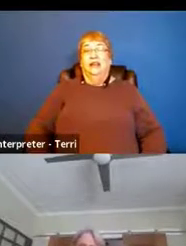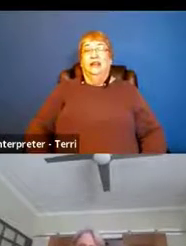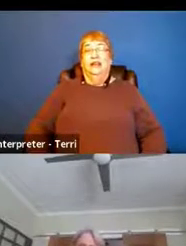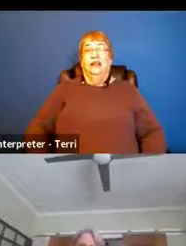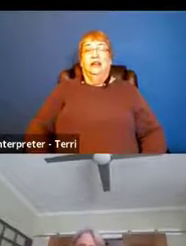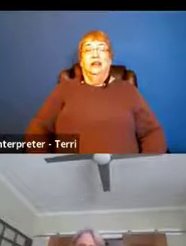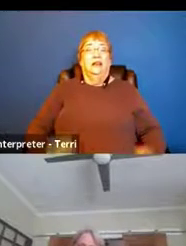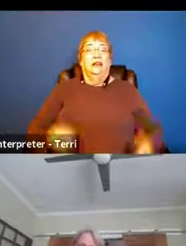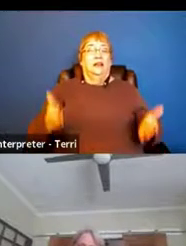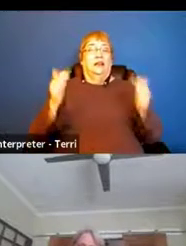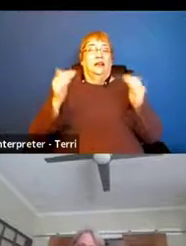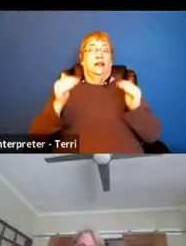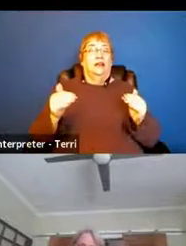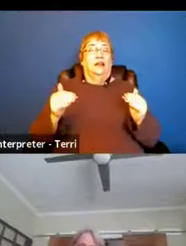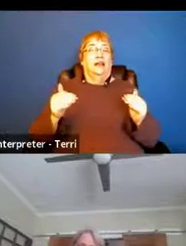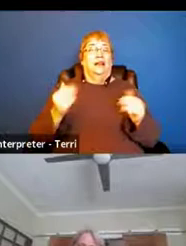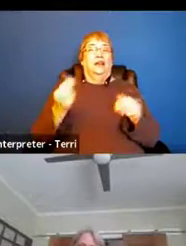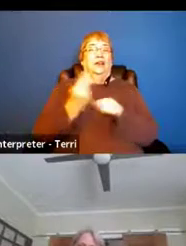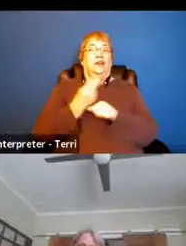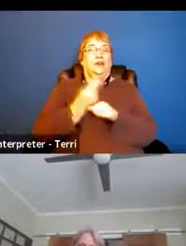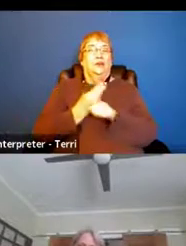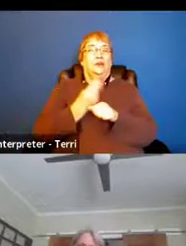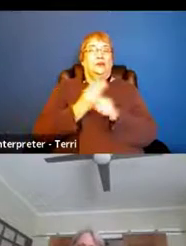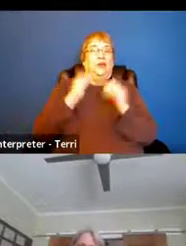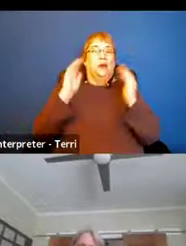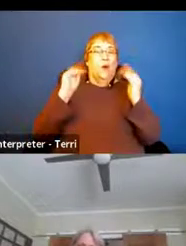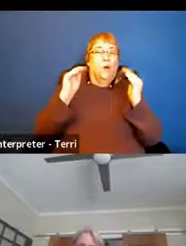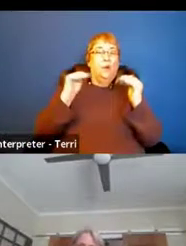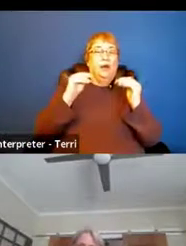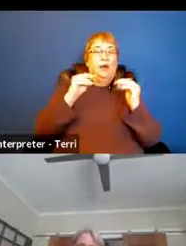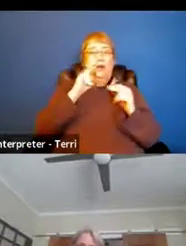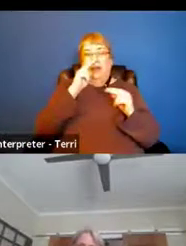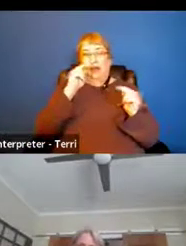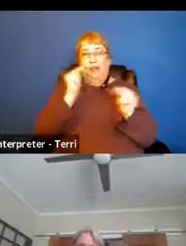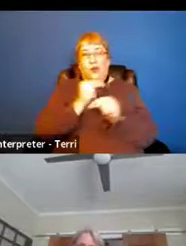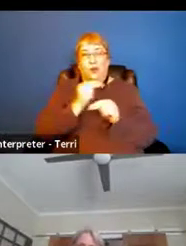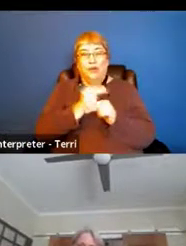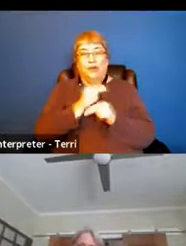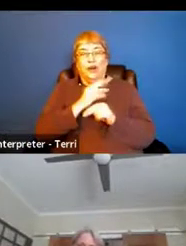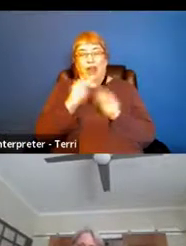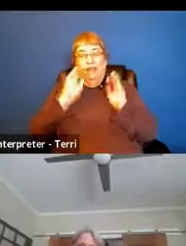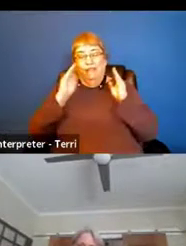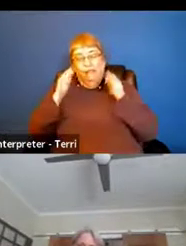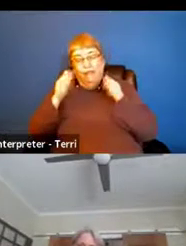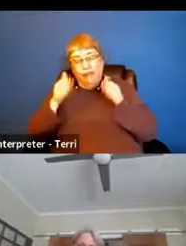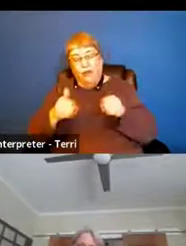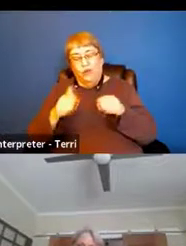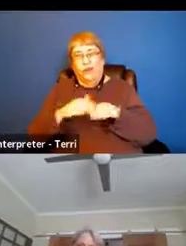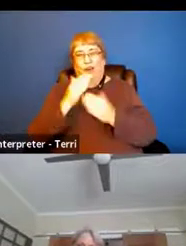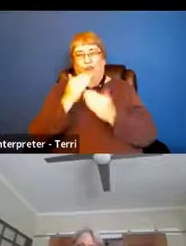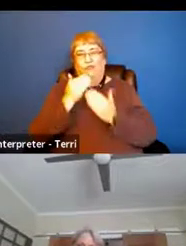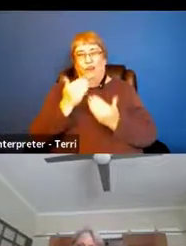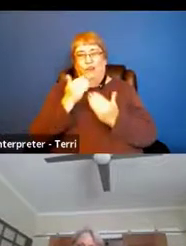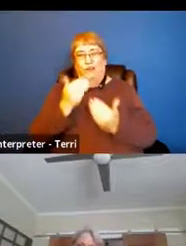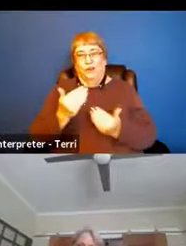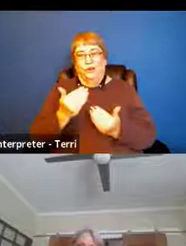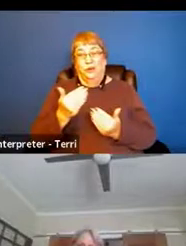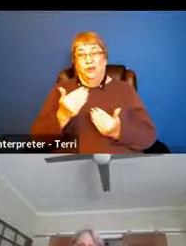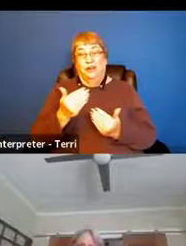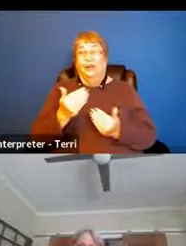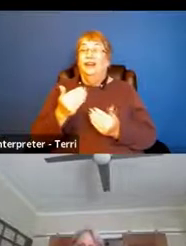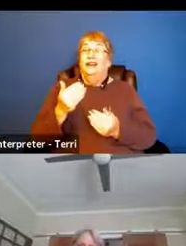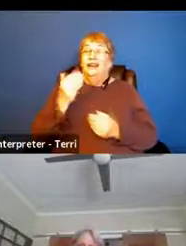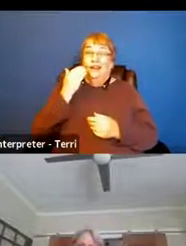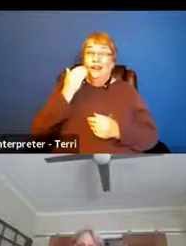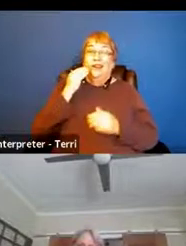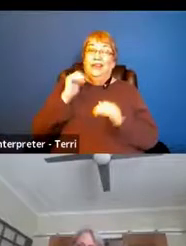Instilling hope, humor, and focus on gratitude. So it's, you know, it can be, with everything going on, it can be really easy to start to